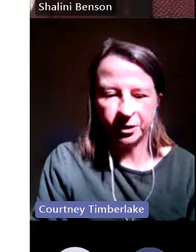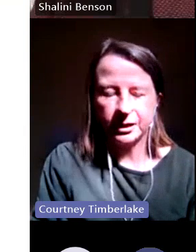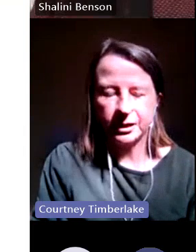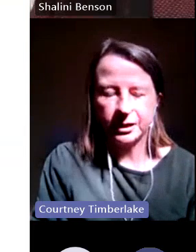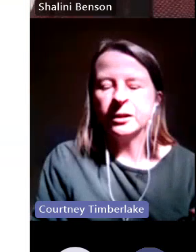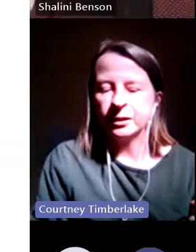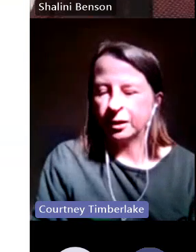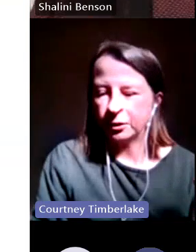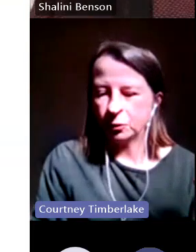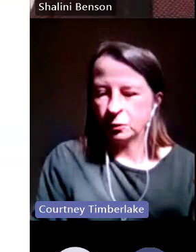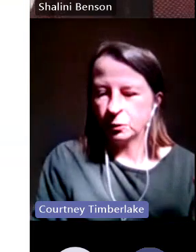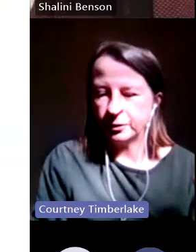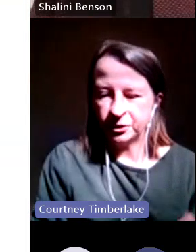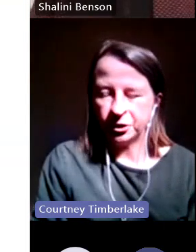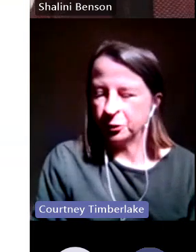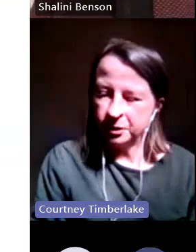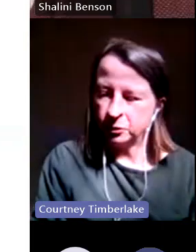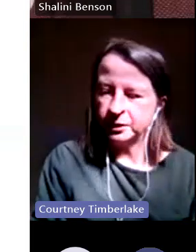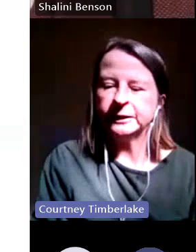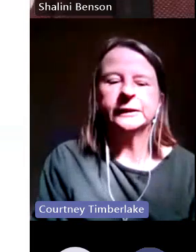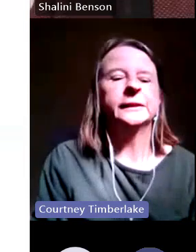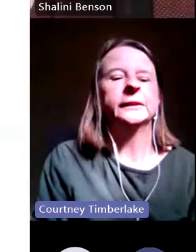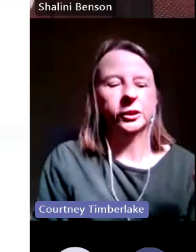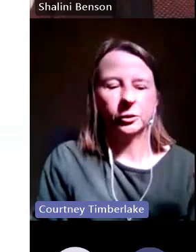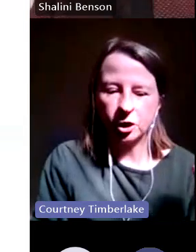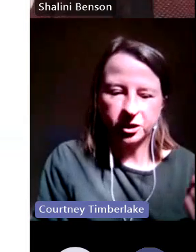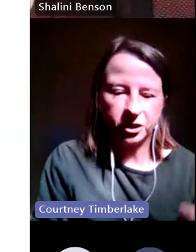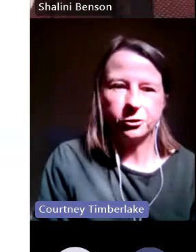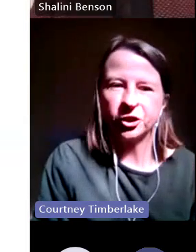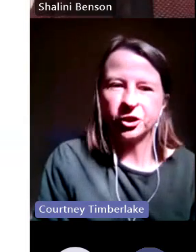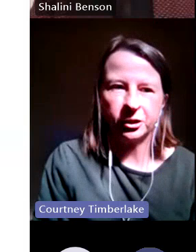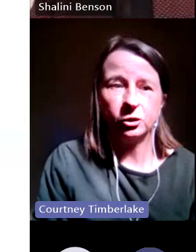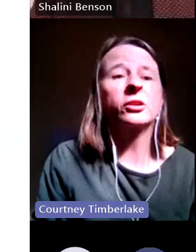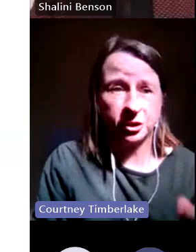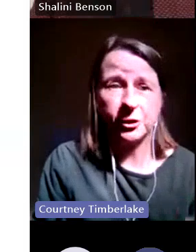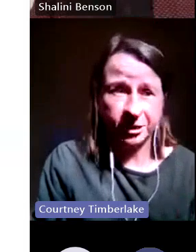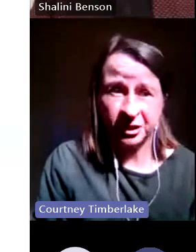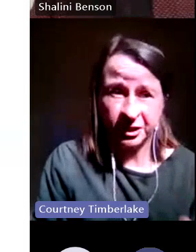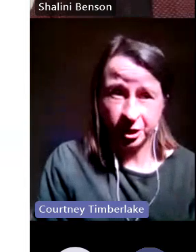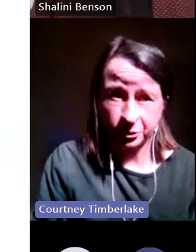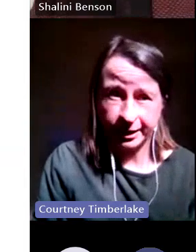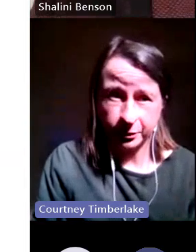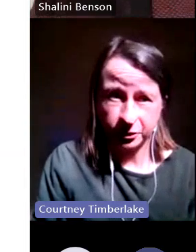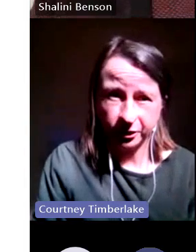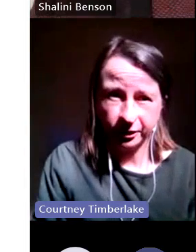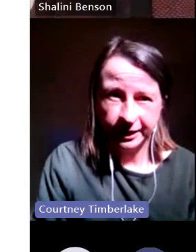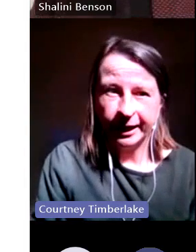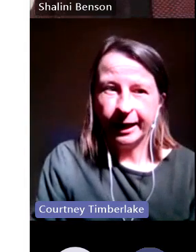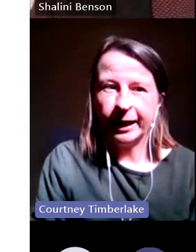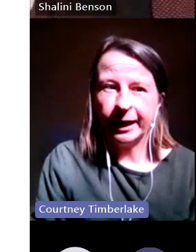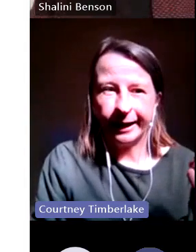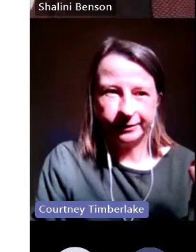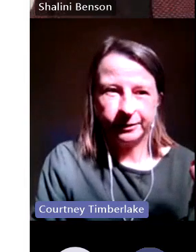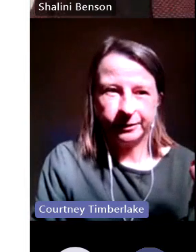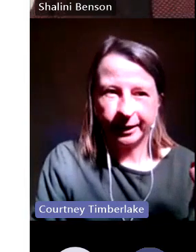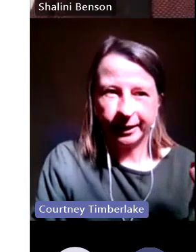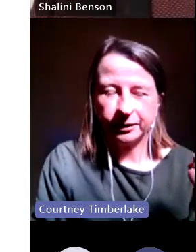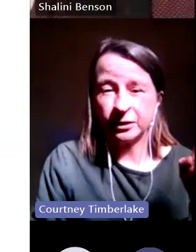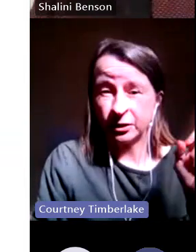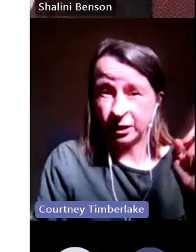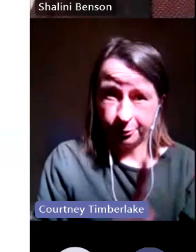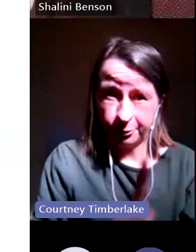told agencies when I was at OMB was, you know, talk to your agency general counsel,